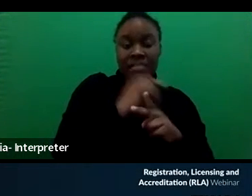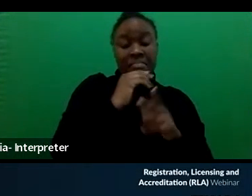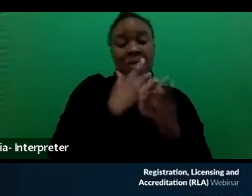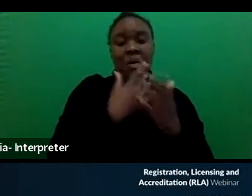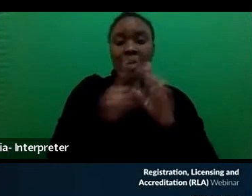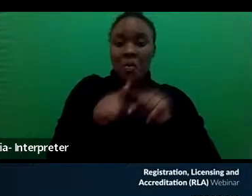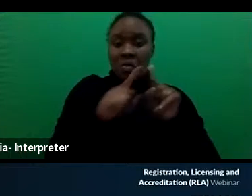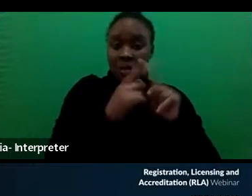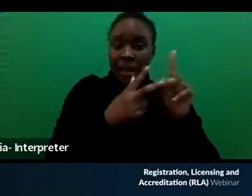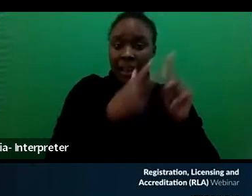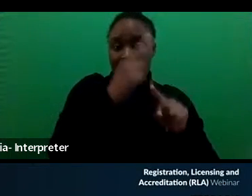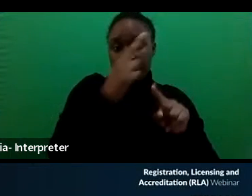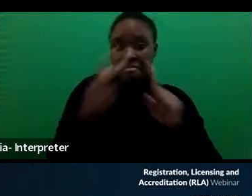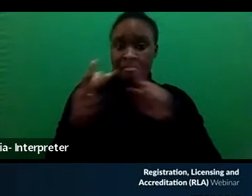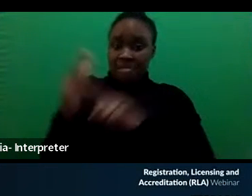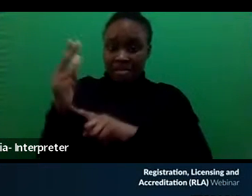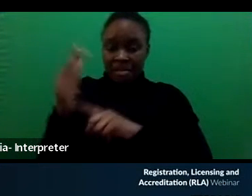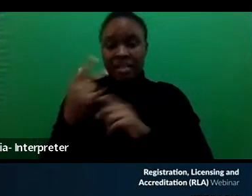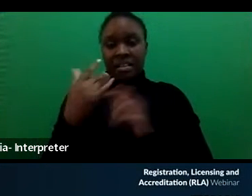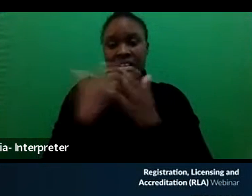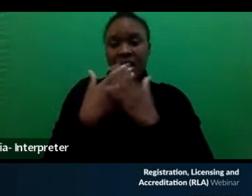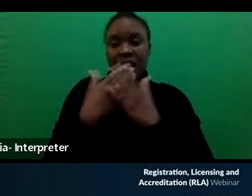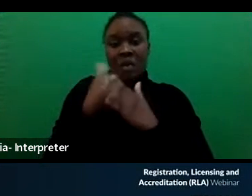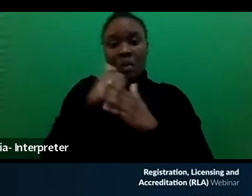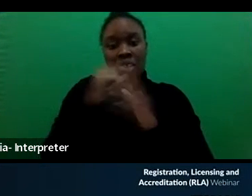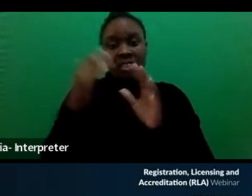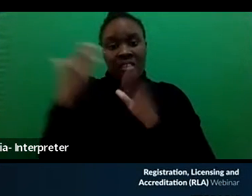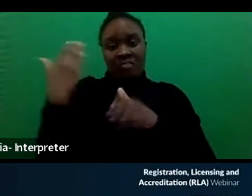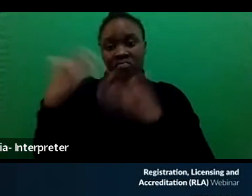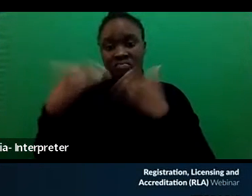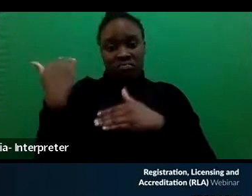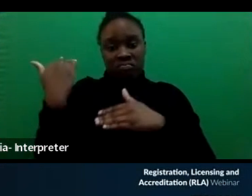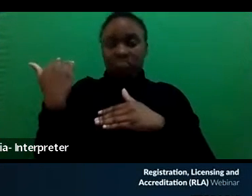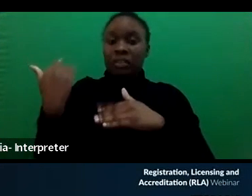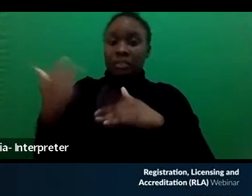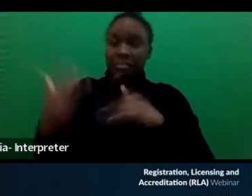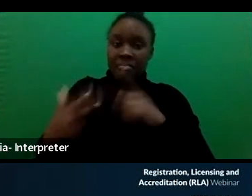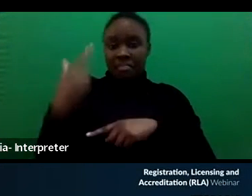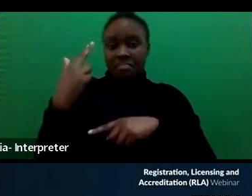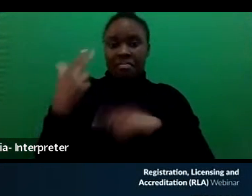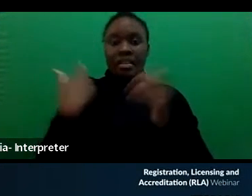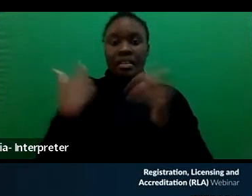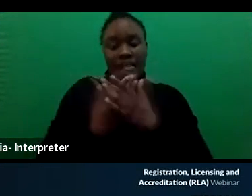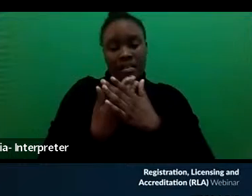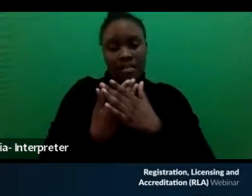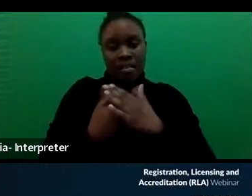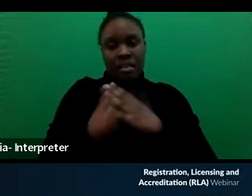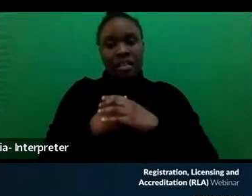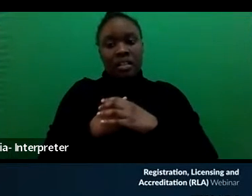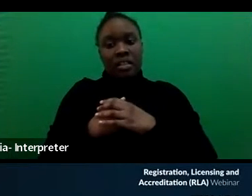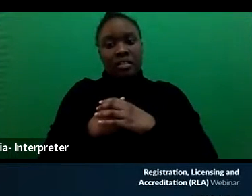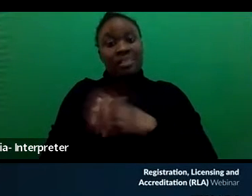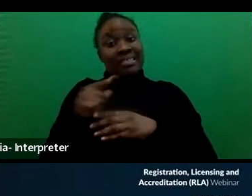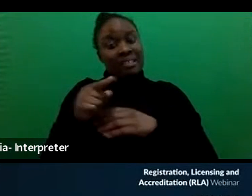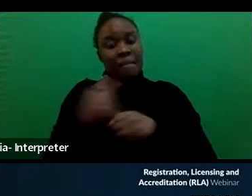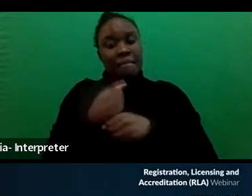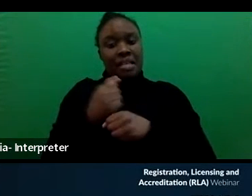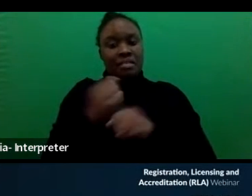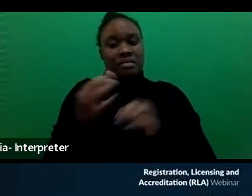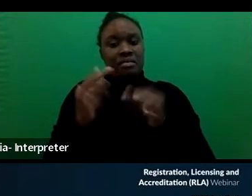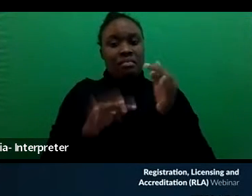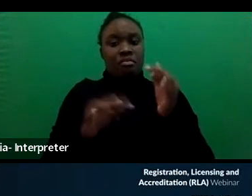the relationship in between the two parties it continues. So that's how we have simplified that